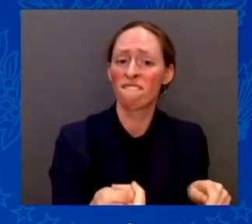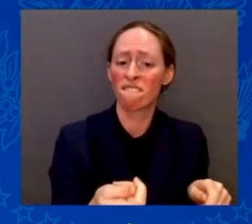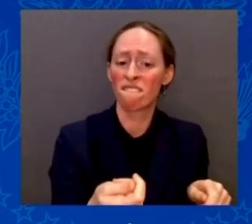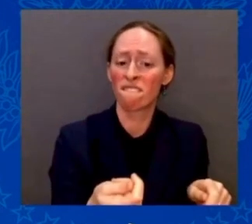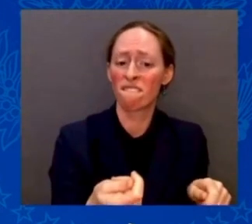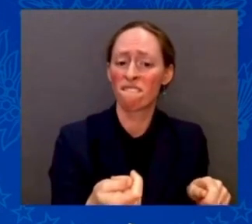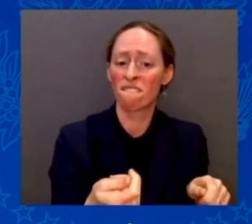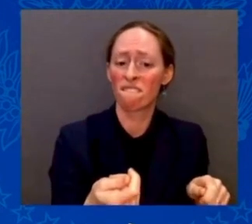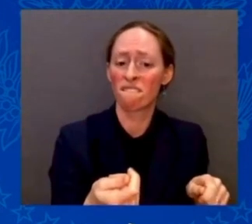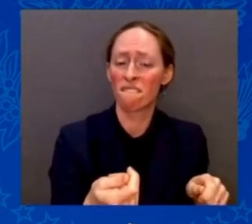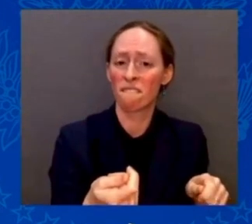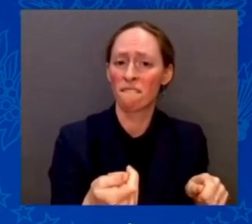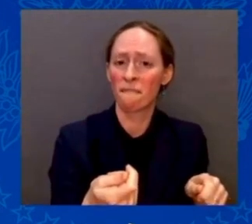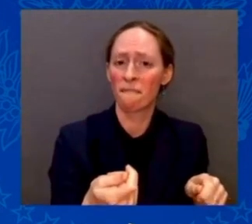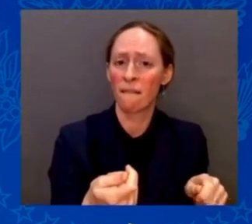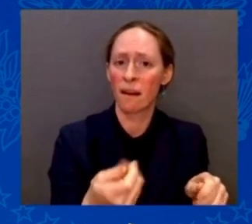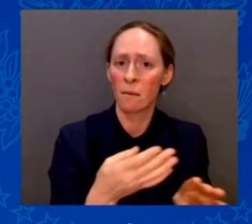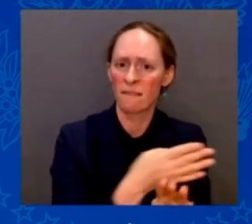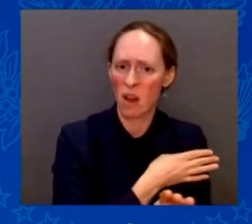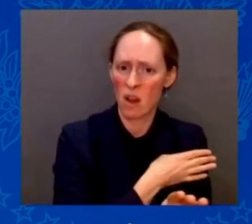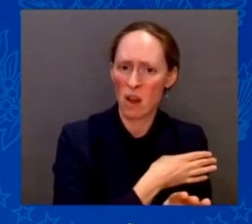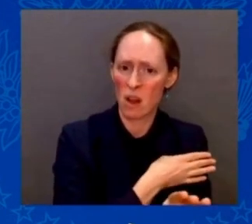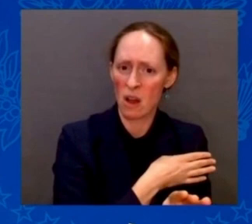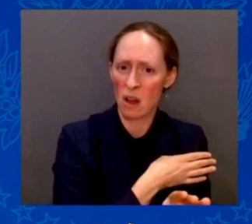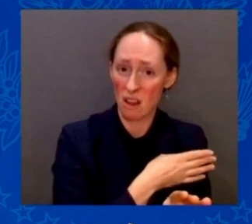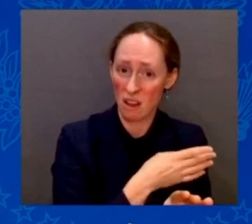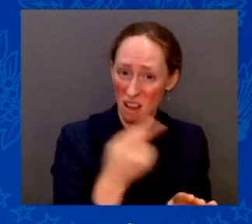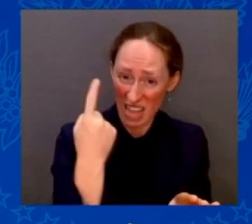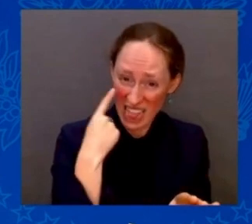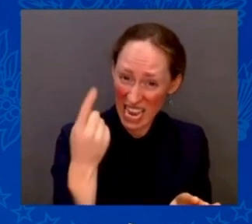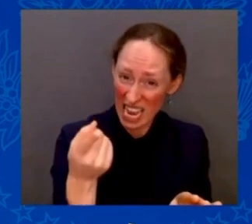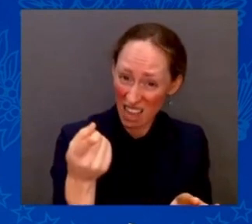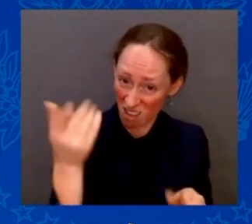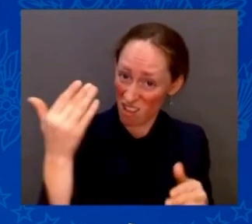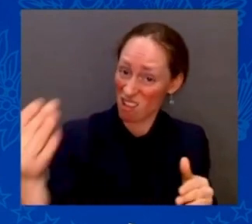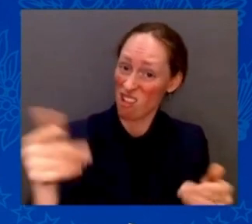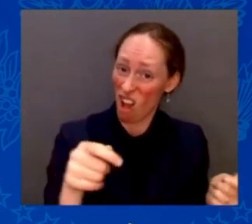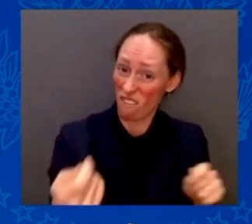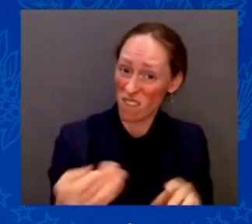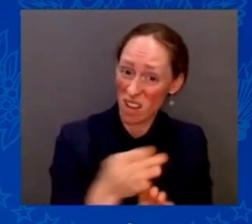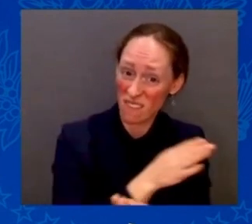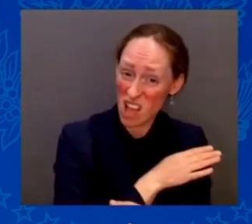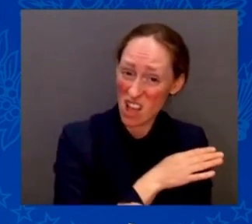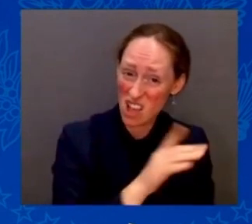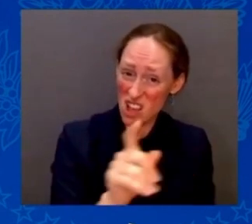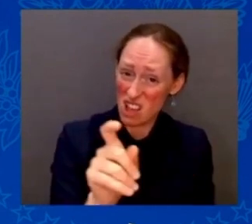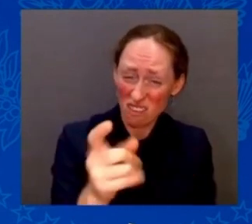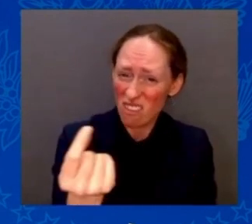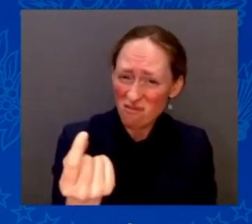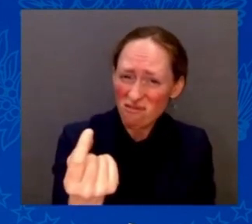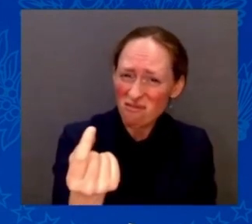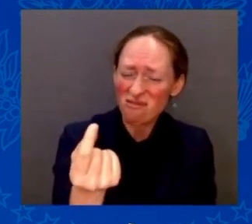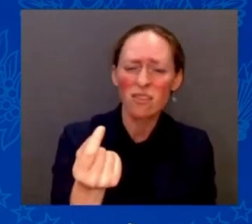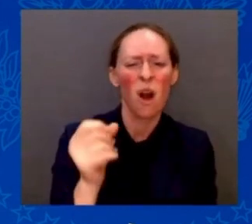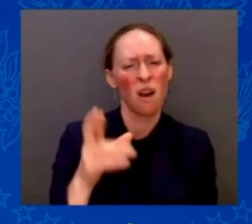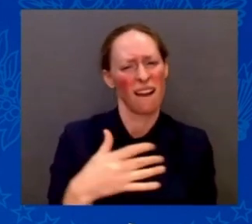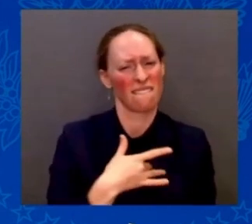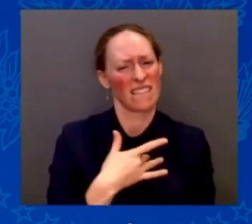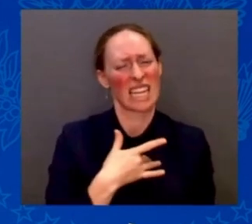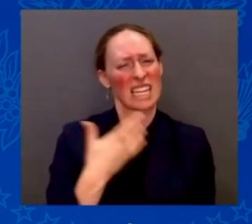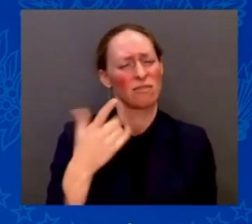think that they should be working to sort of harden their infrastructure more than just ending power when there's a I think storm.